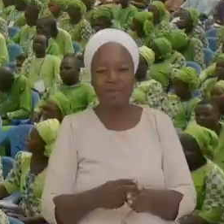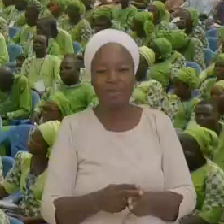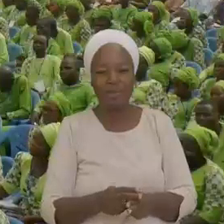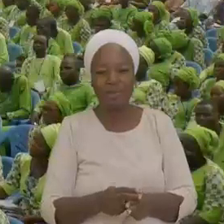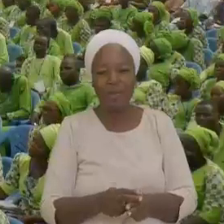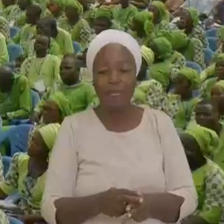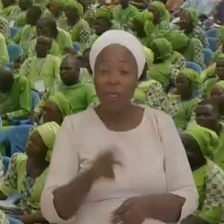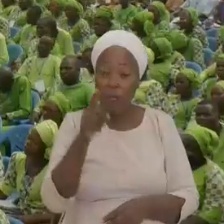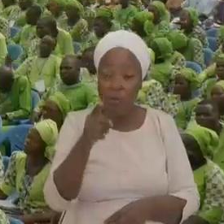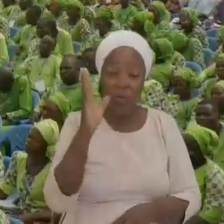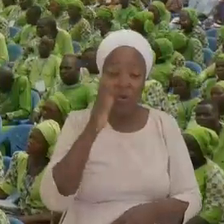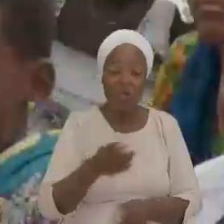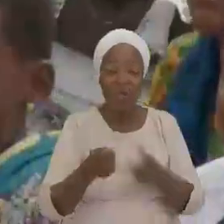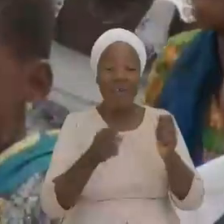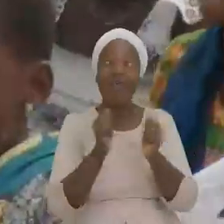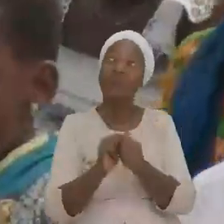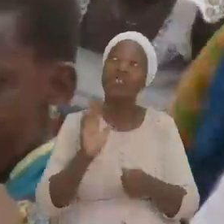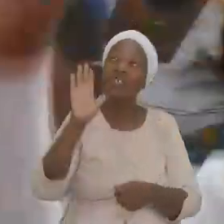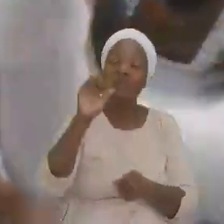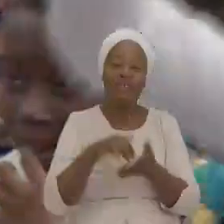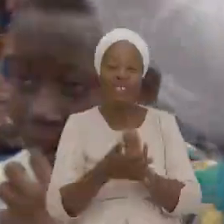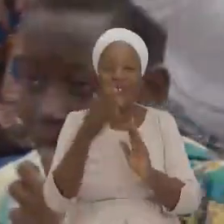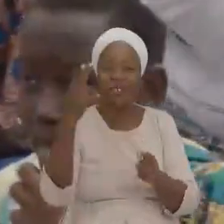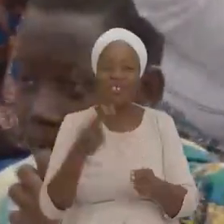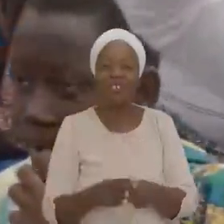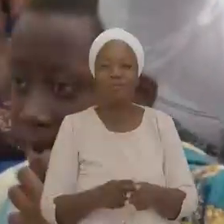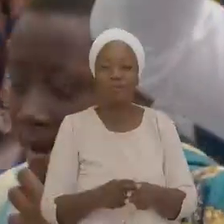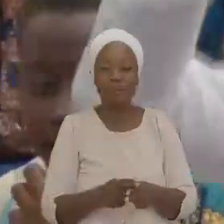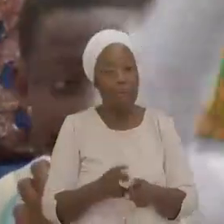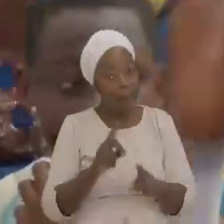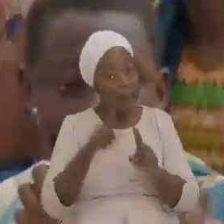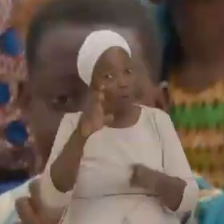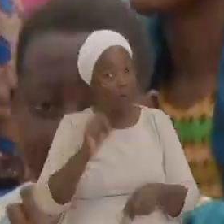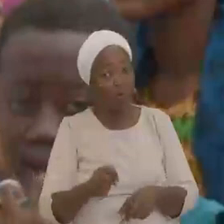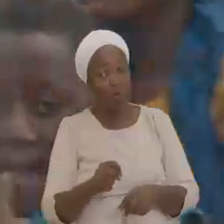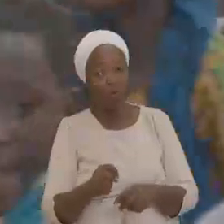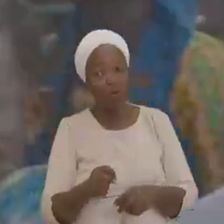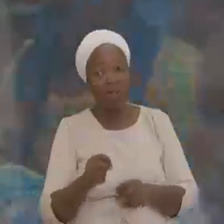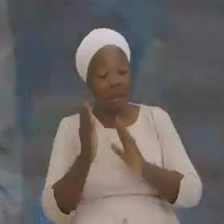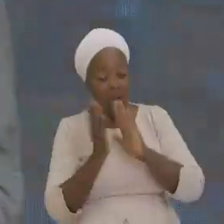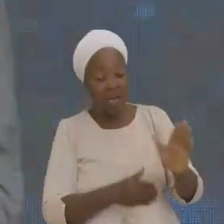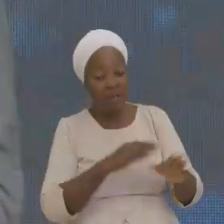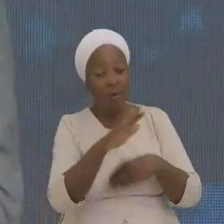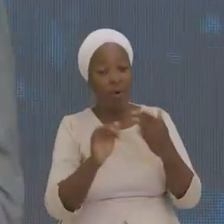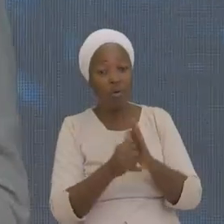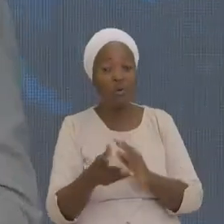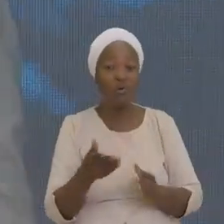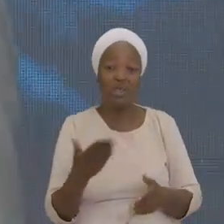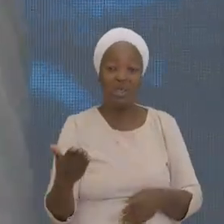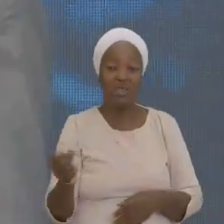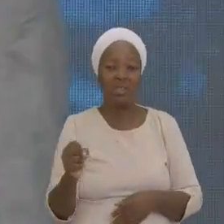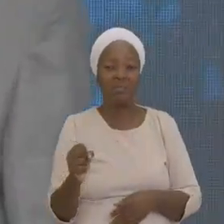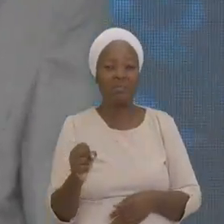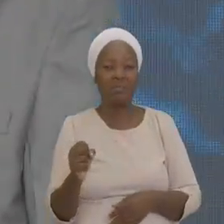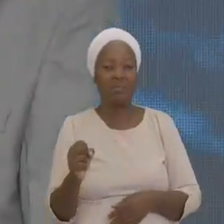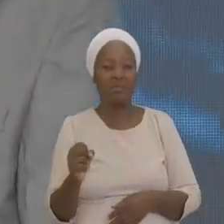You will reign with him. But you must forsake all those rivals